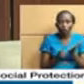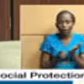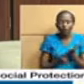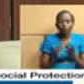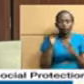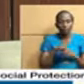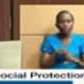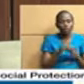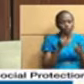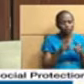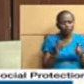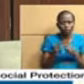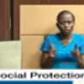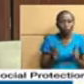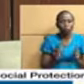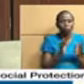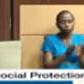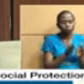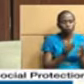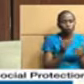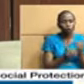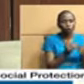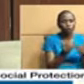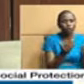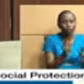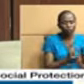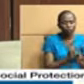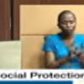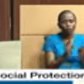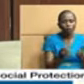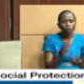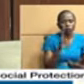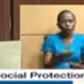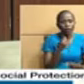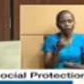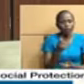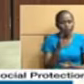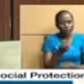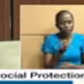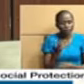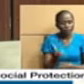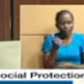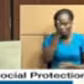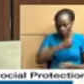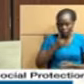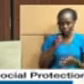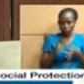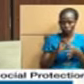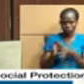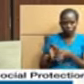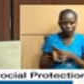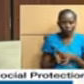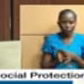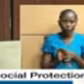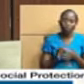into a number of protocols. The Livingstone Call to Action of 2006, the African Union